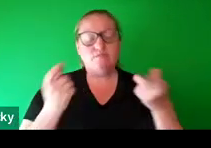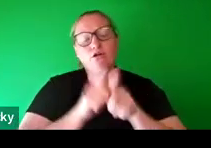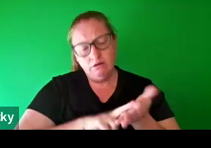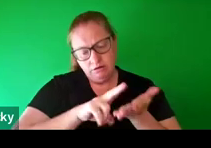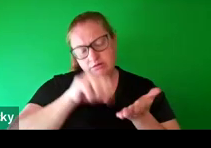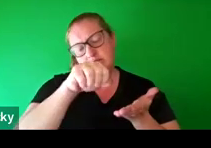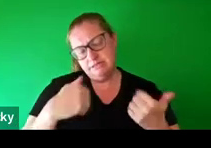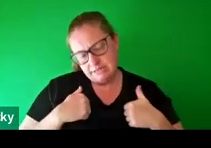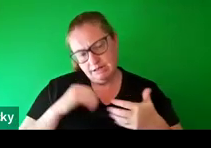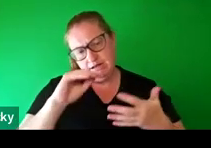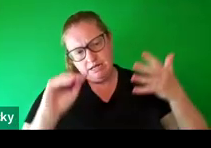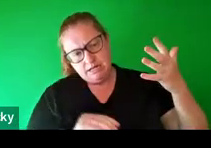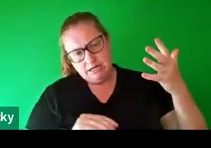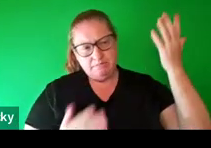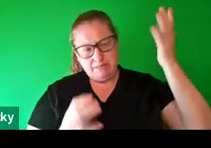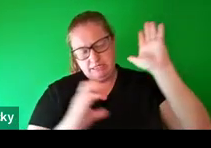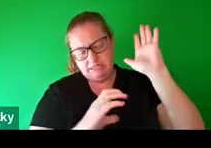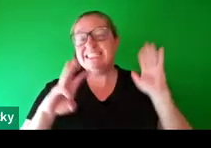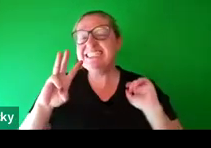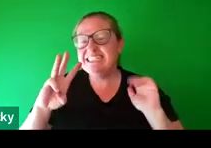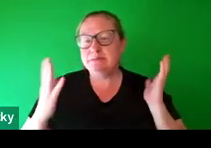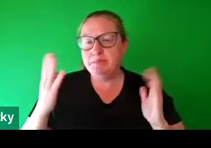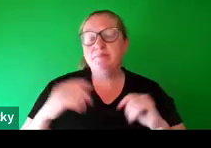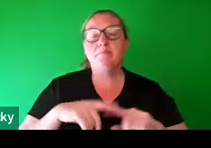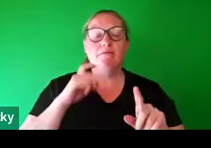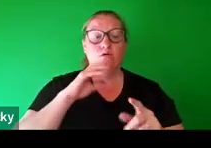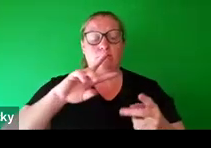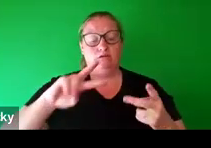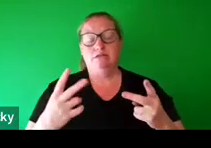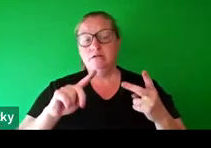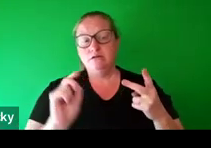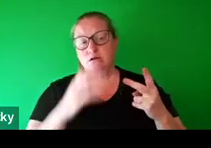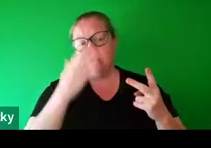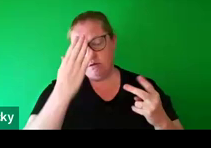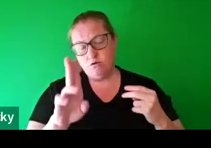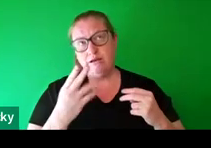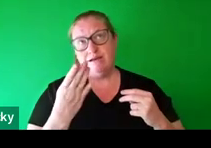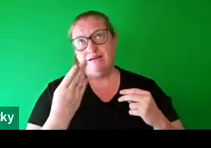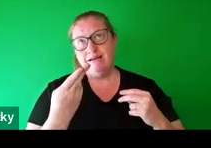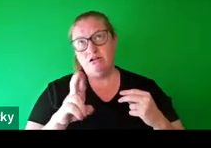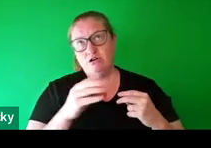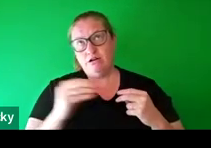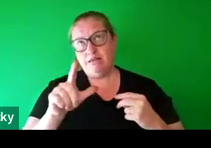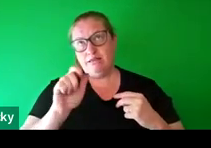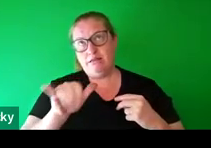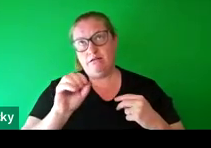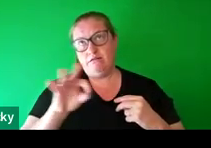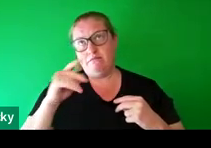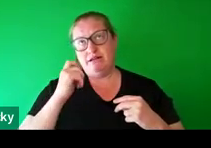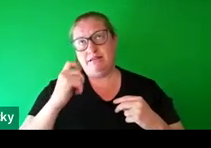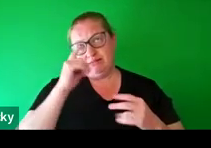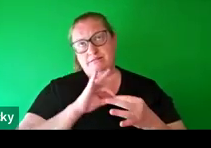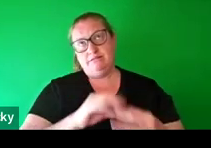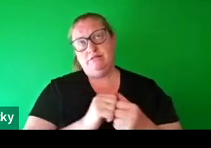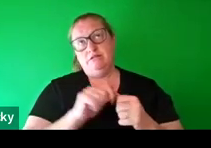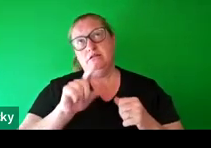in maybe six. To your second point, just want to share, I don't know if it's HR and layoffs, but I do think it is specific to layoff planning, because that was